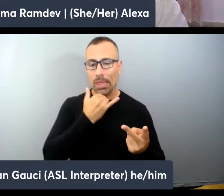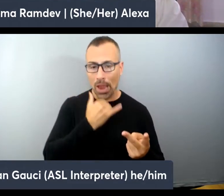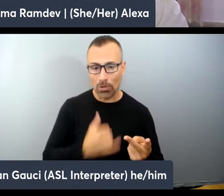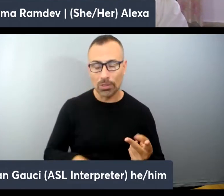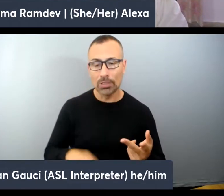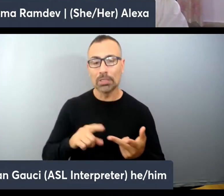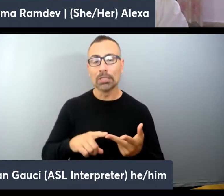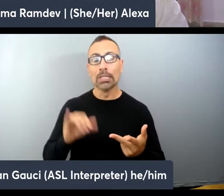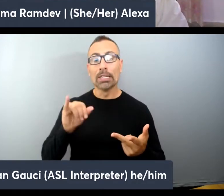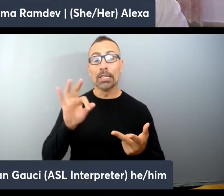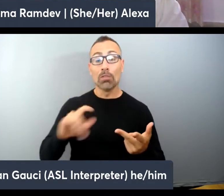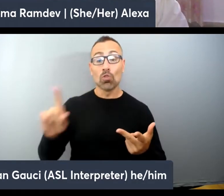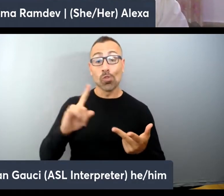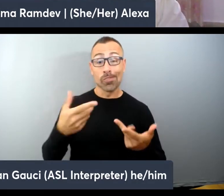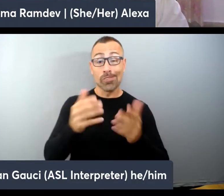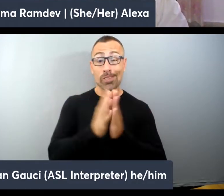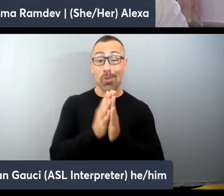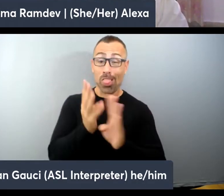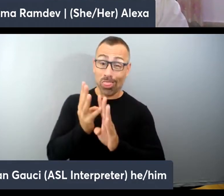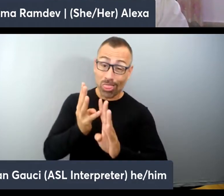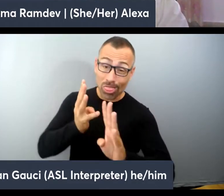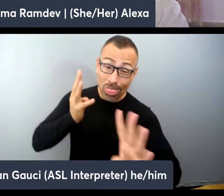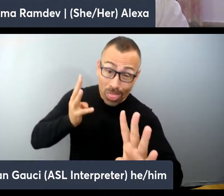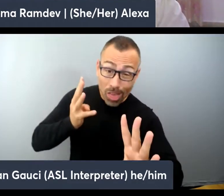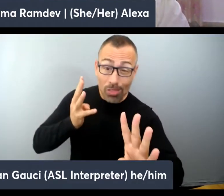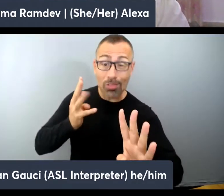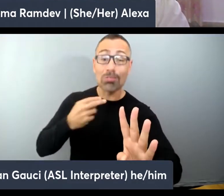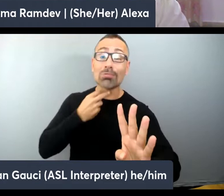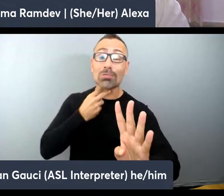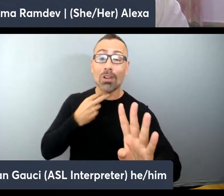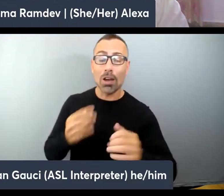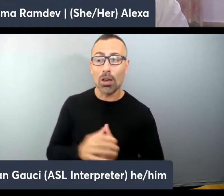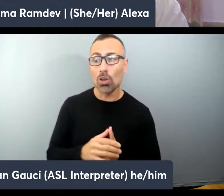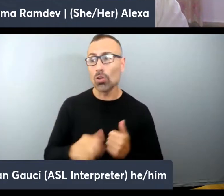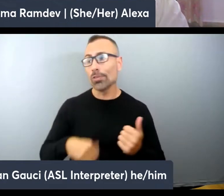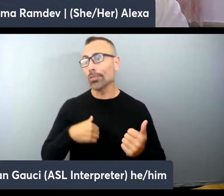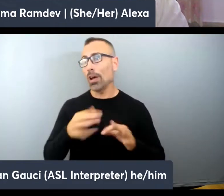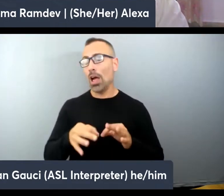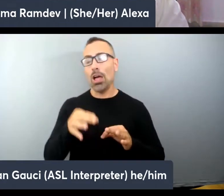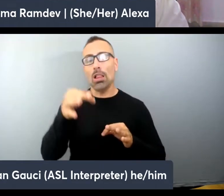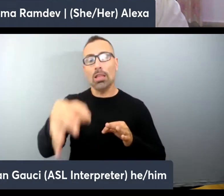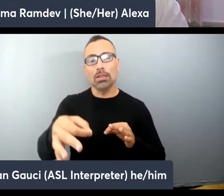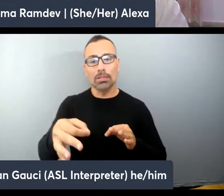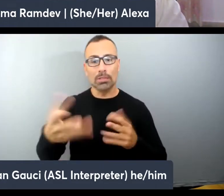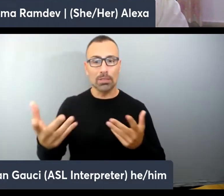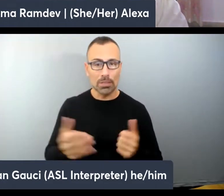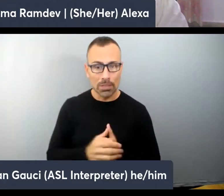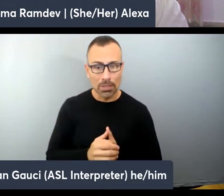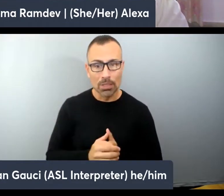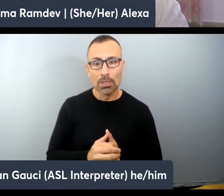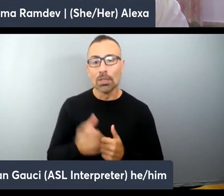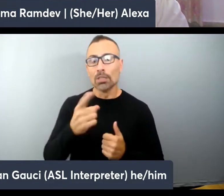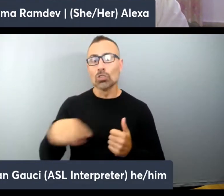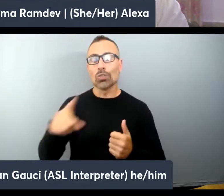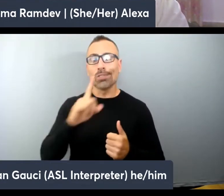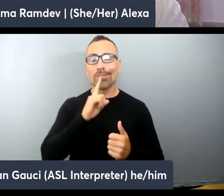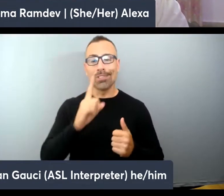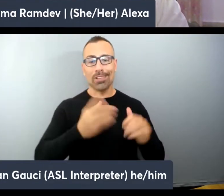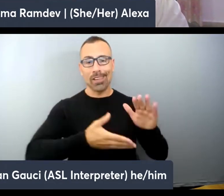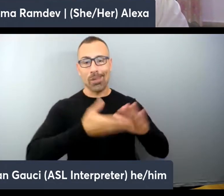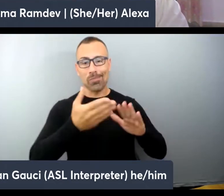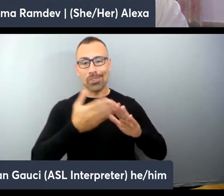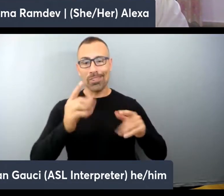latencies around the service actually operating on the features, right? So those are